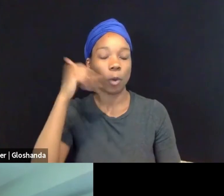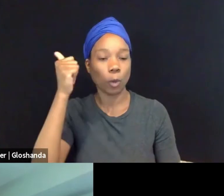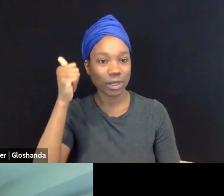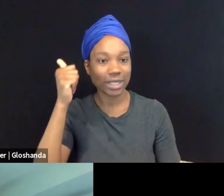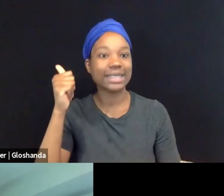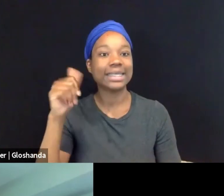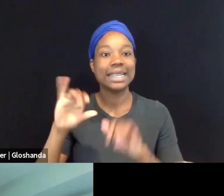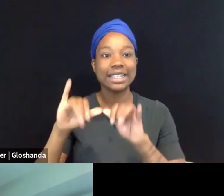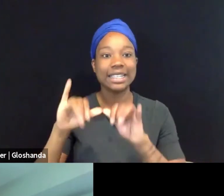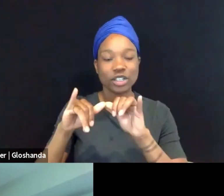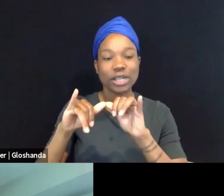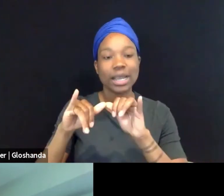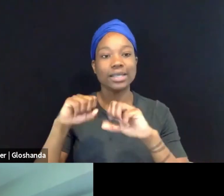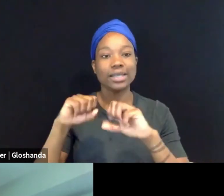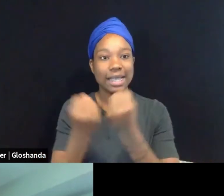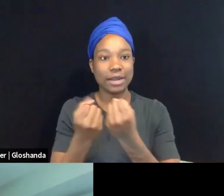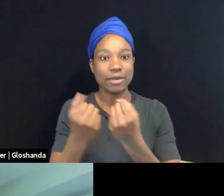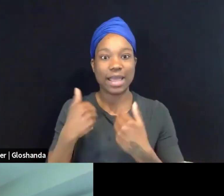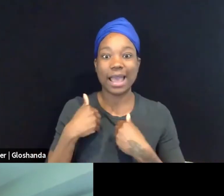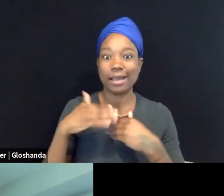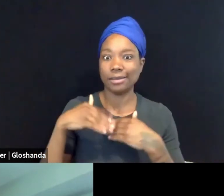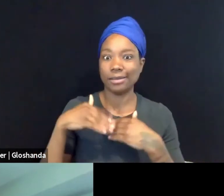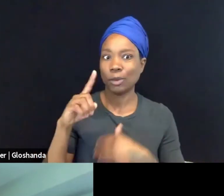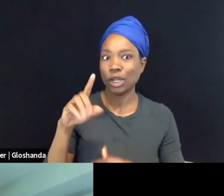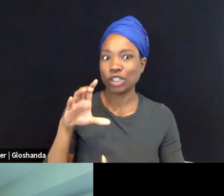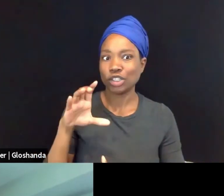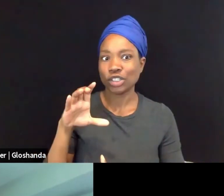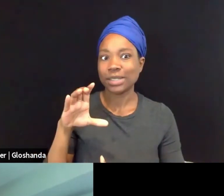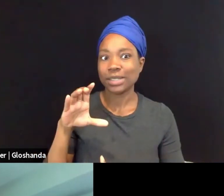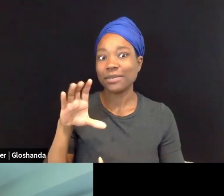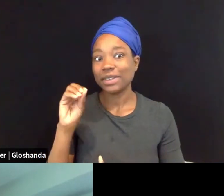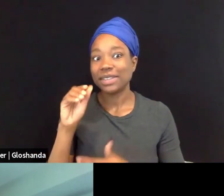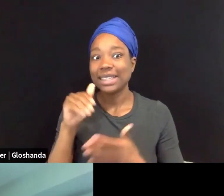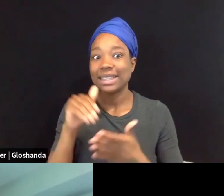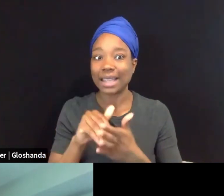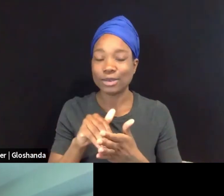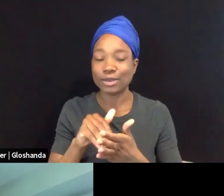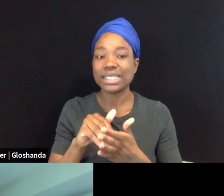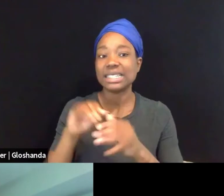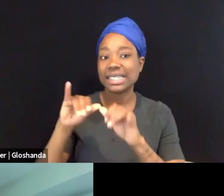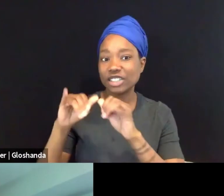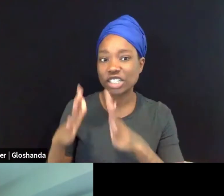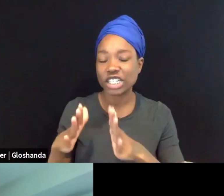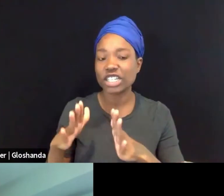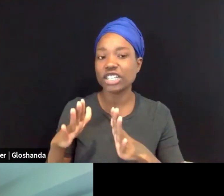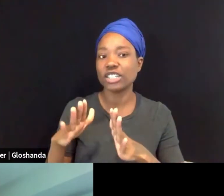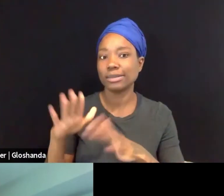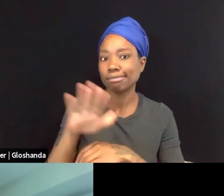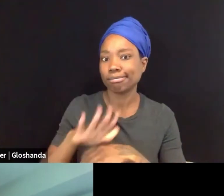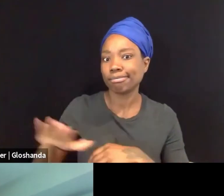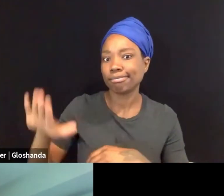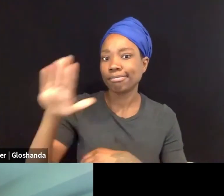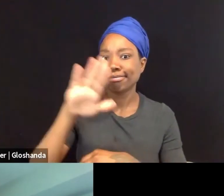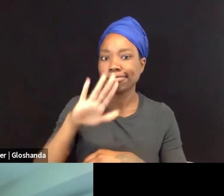150,000 civil engineer members in communities across the country, working on everything from ports and inland waterways to